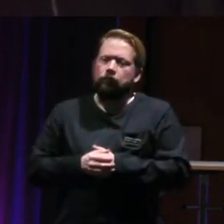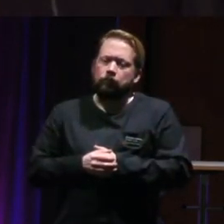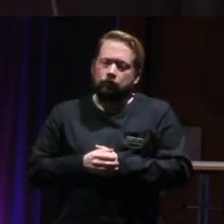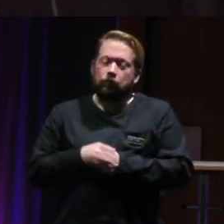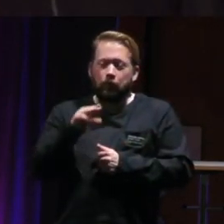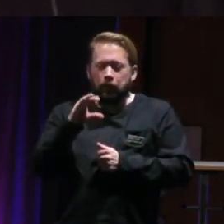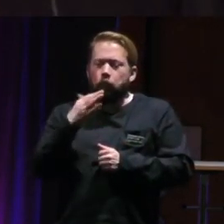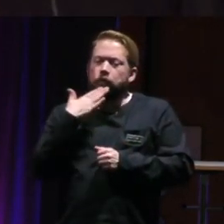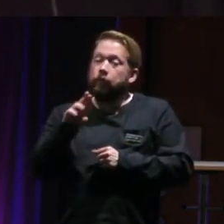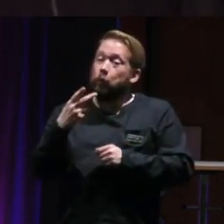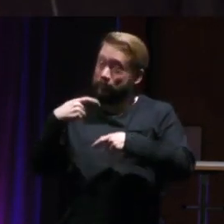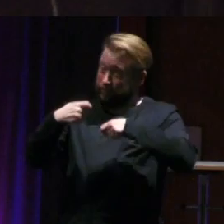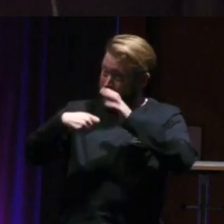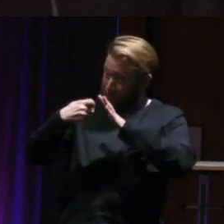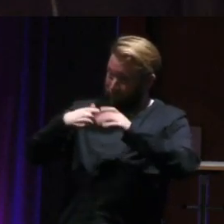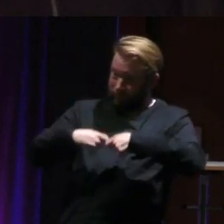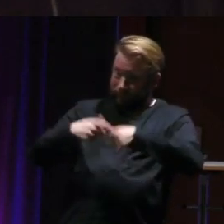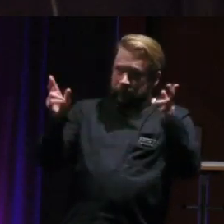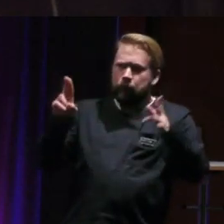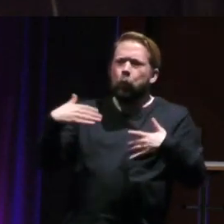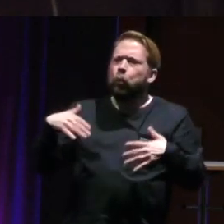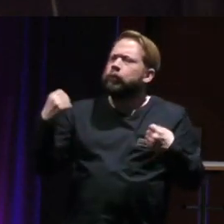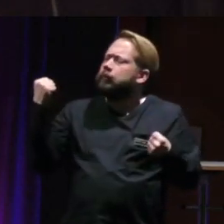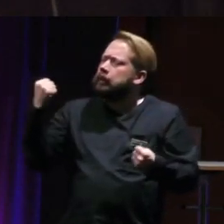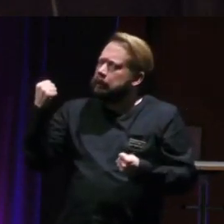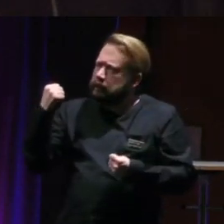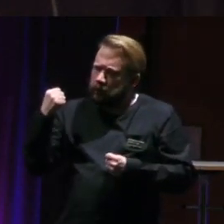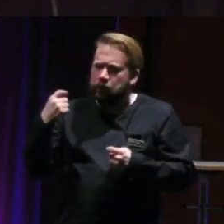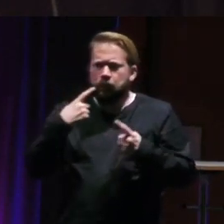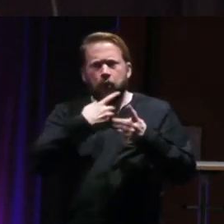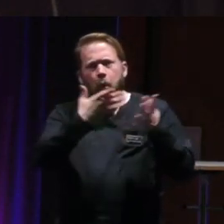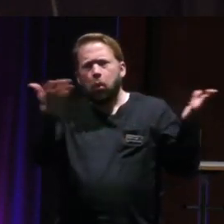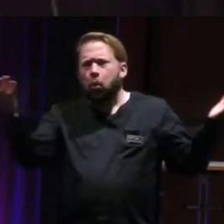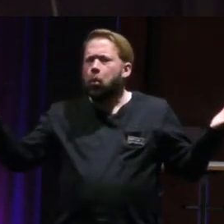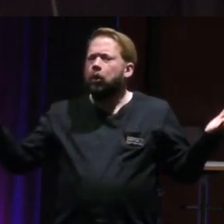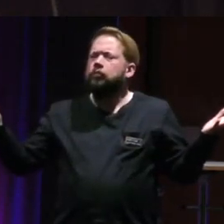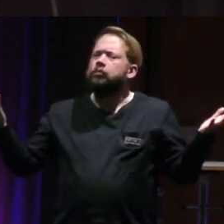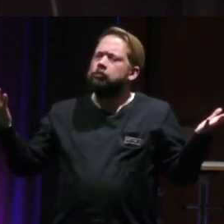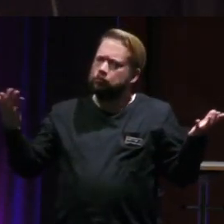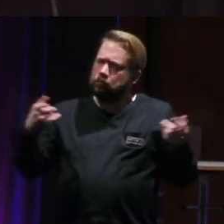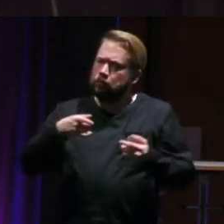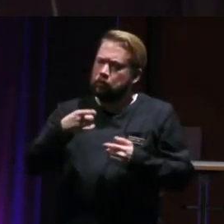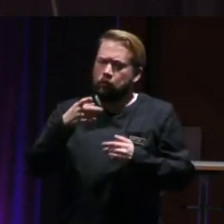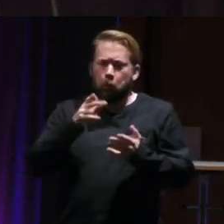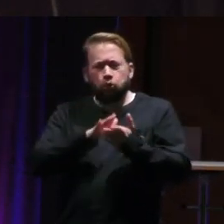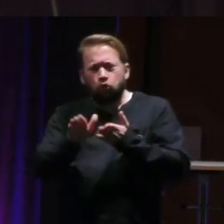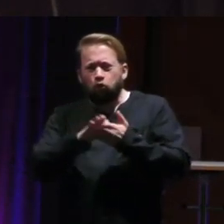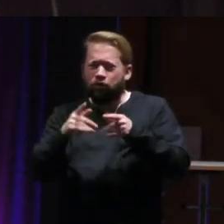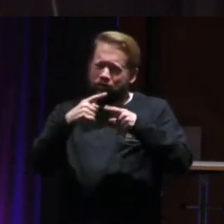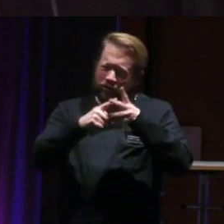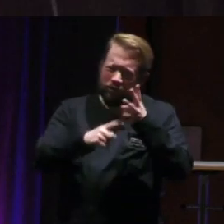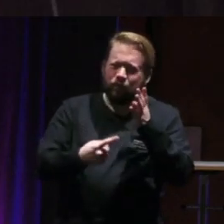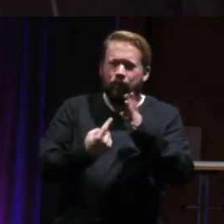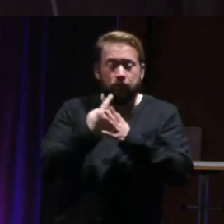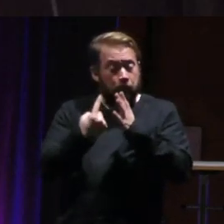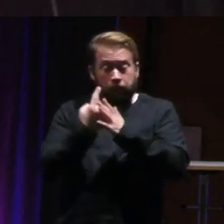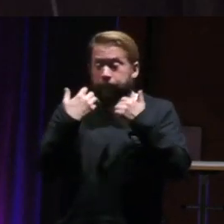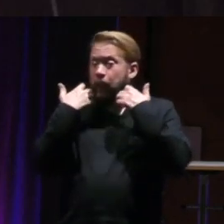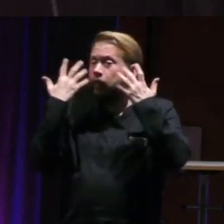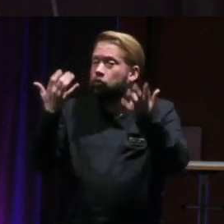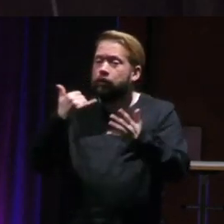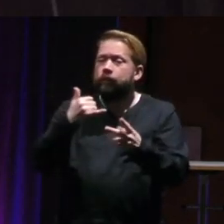extremely important because, you know, yes, tortures are happening like in prisons every day, but if you have an option